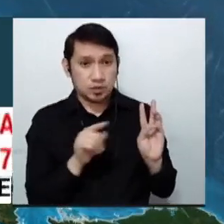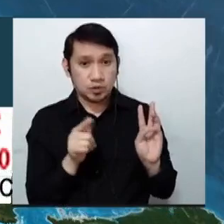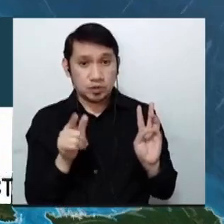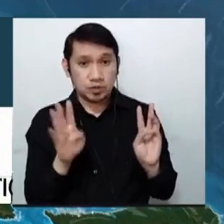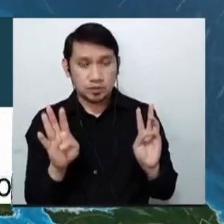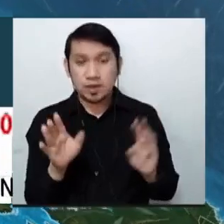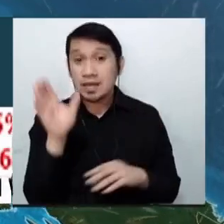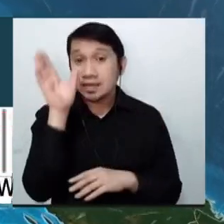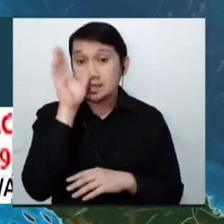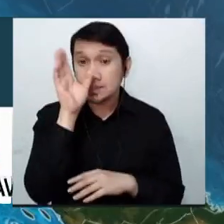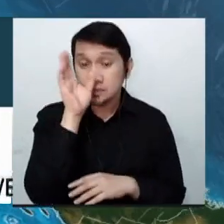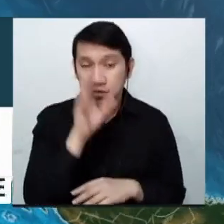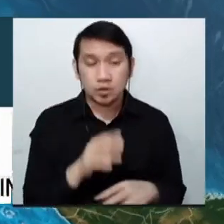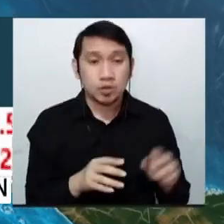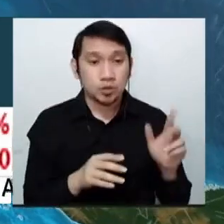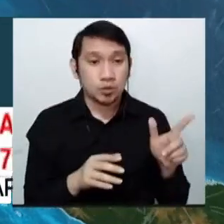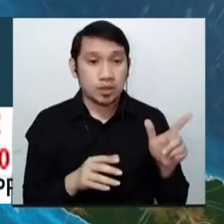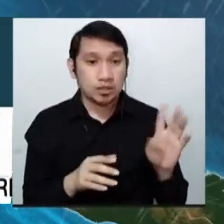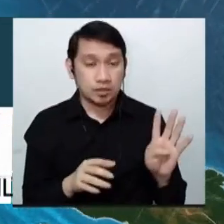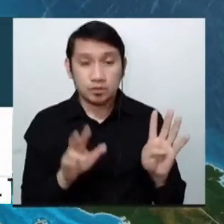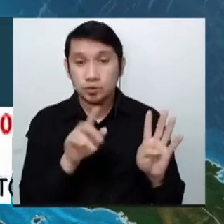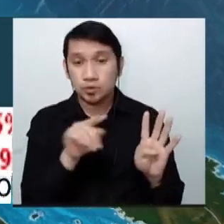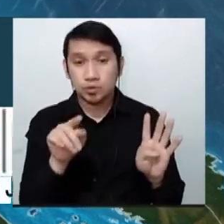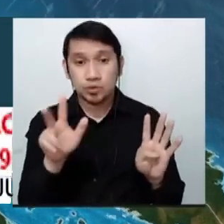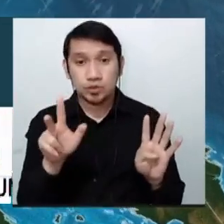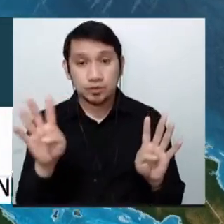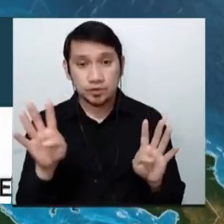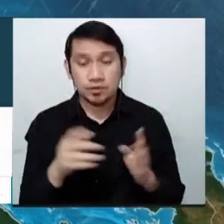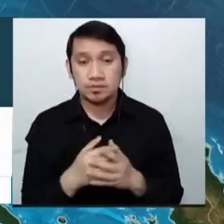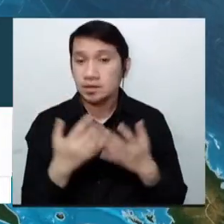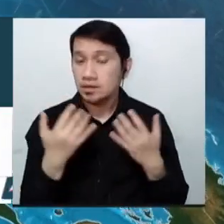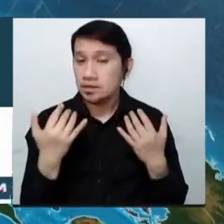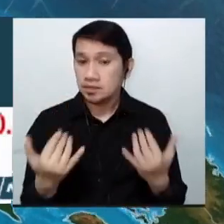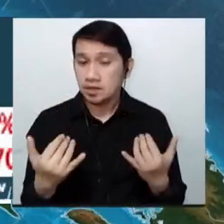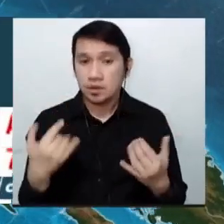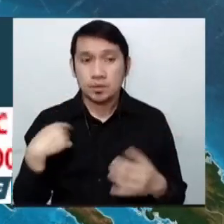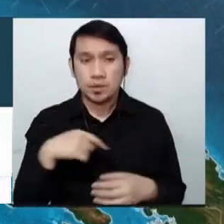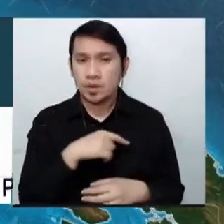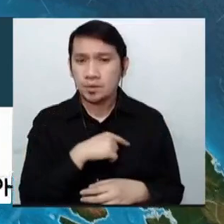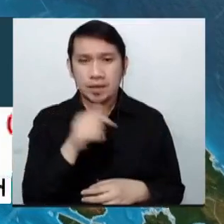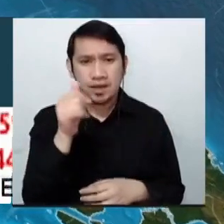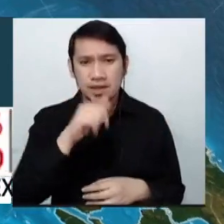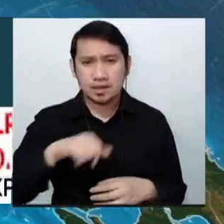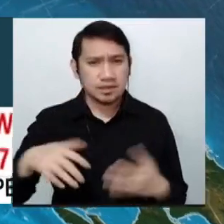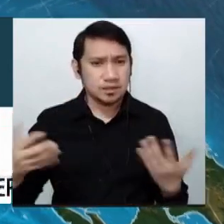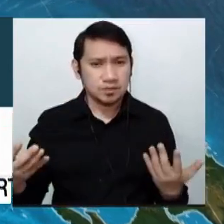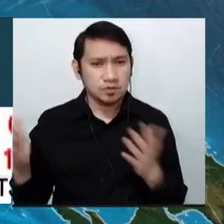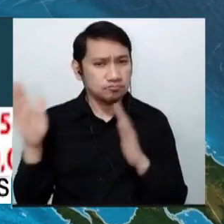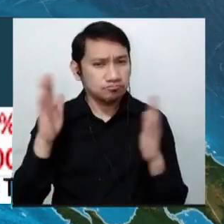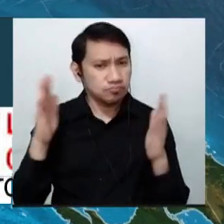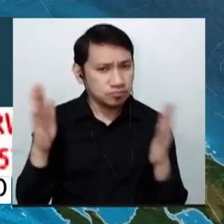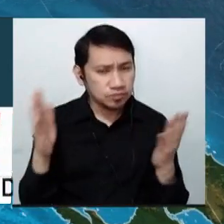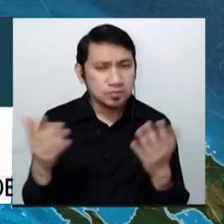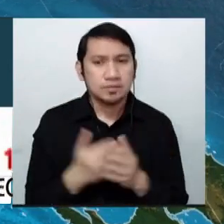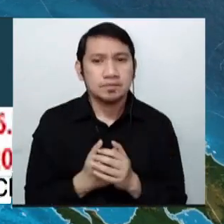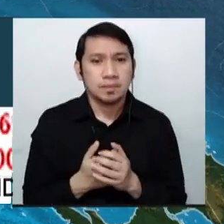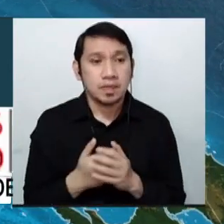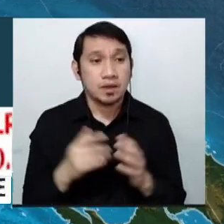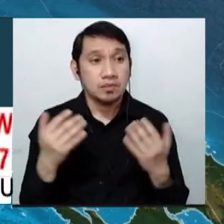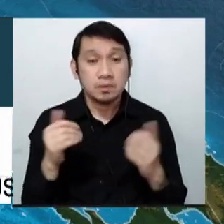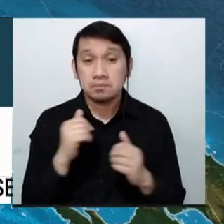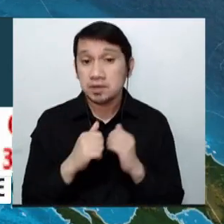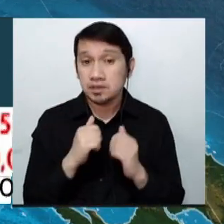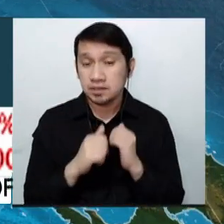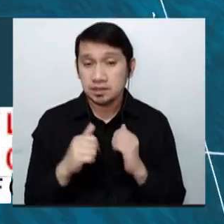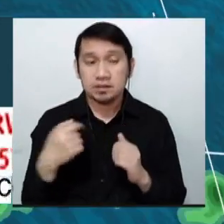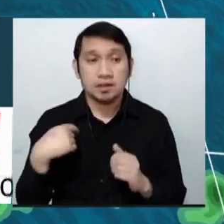around 24 to 32 degrees Celsius. As of now, Ms. Carmina, we don't have any gill warning raised in any seabirds of our country, meaning to say that